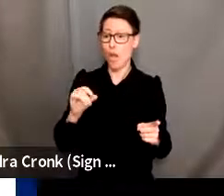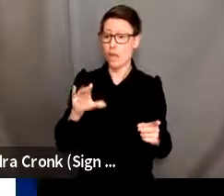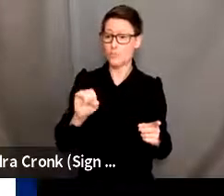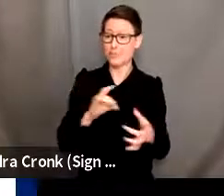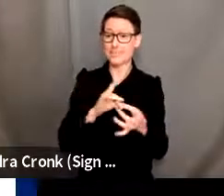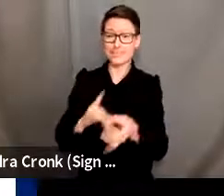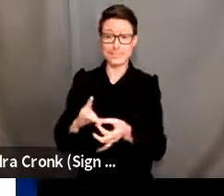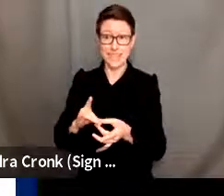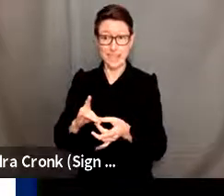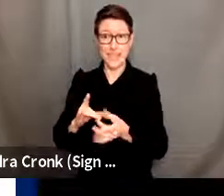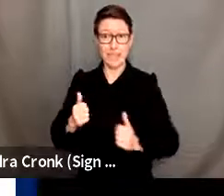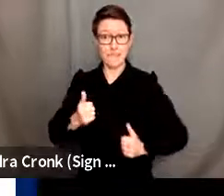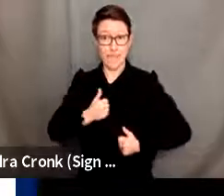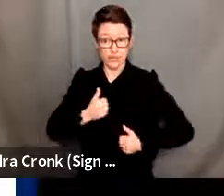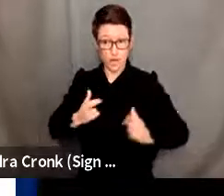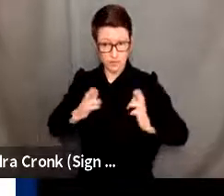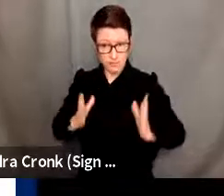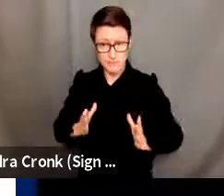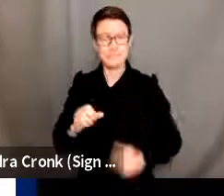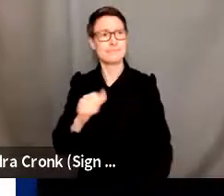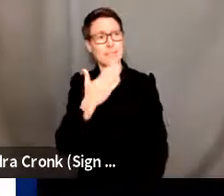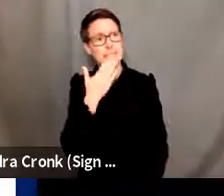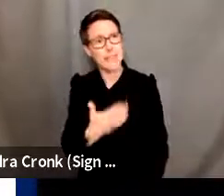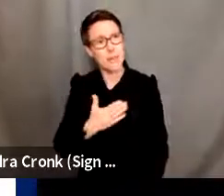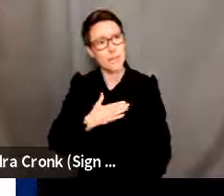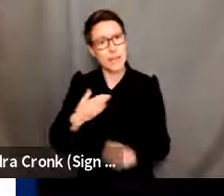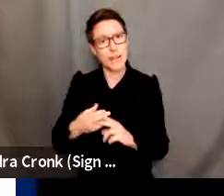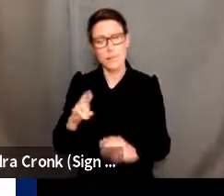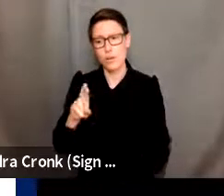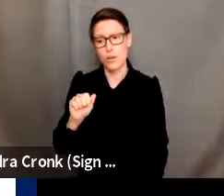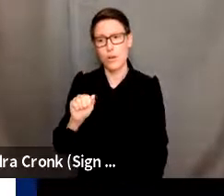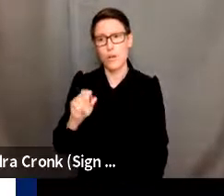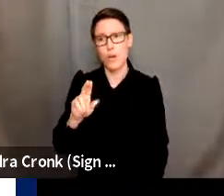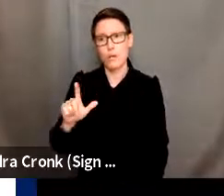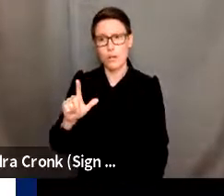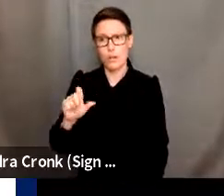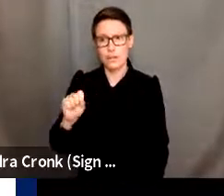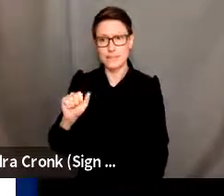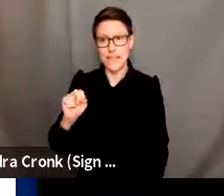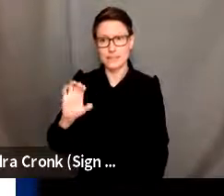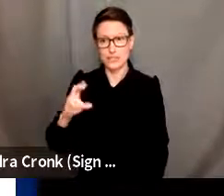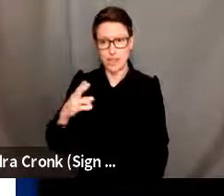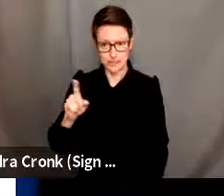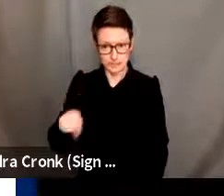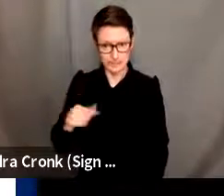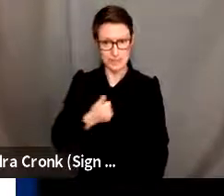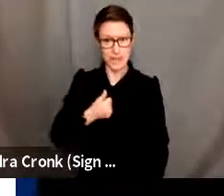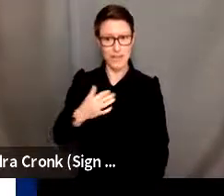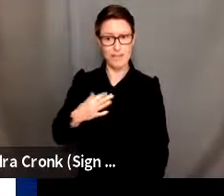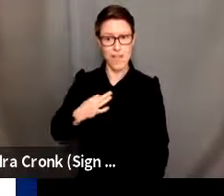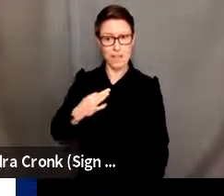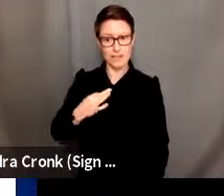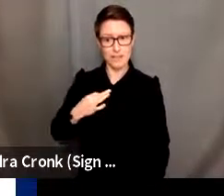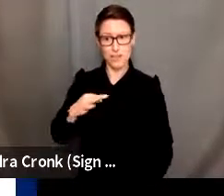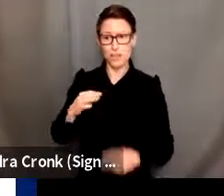you. My name is Raul Sanchez. I'm also a volunteer coordinator but I specifically work on